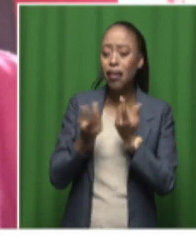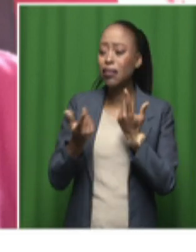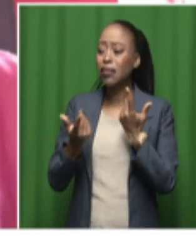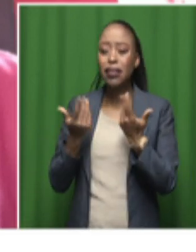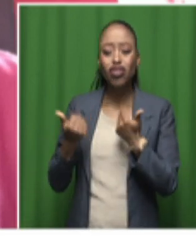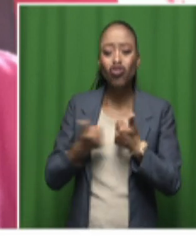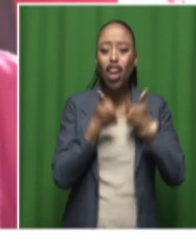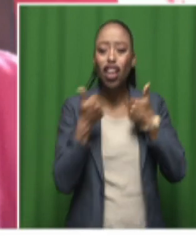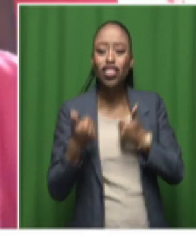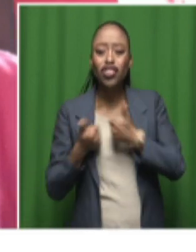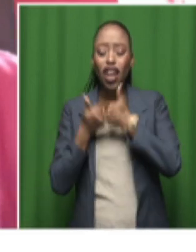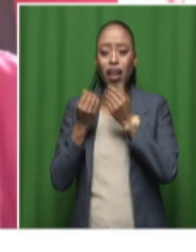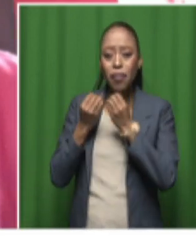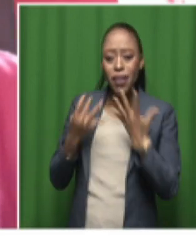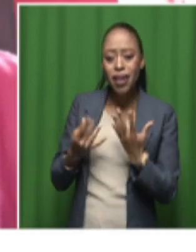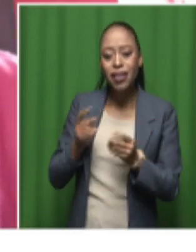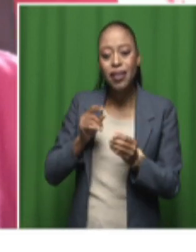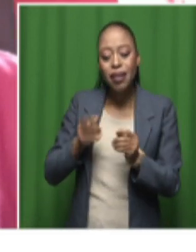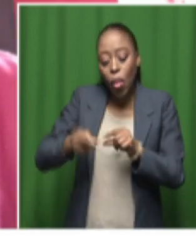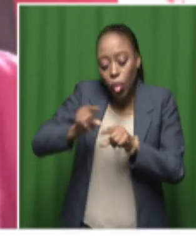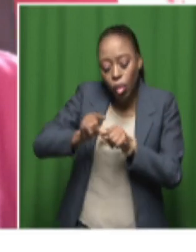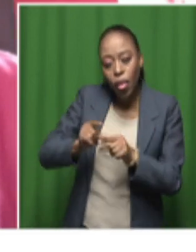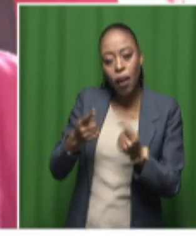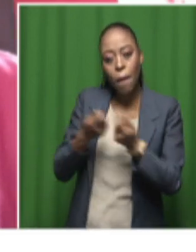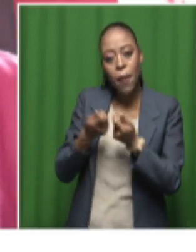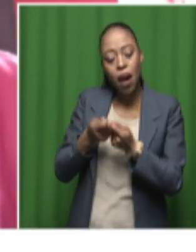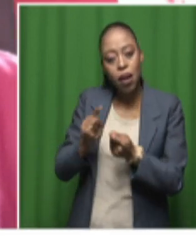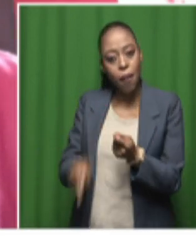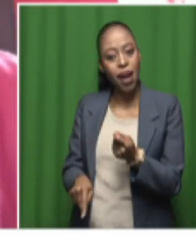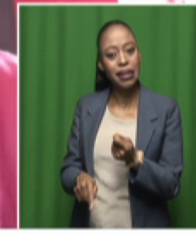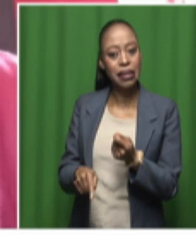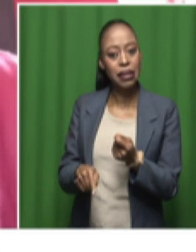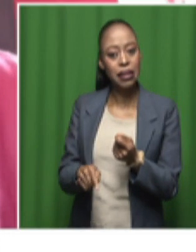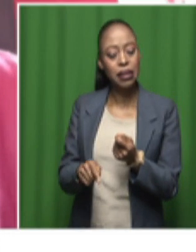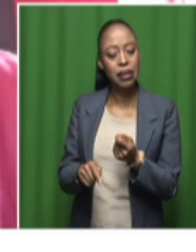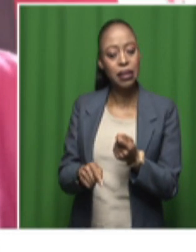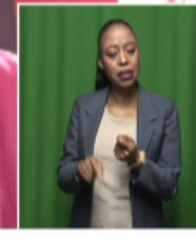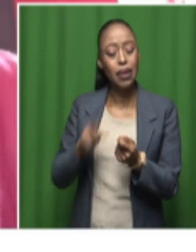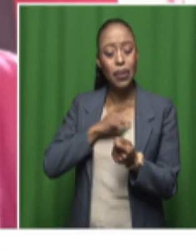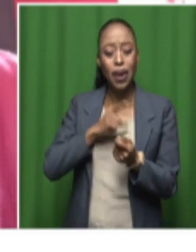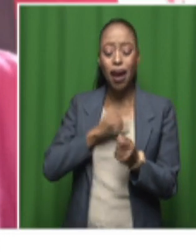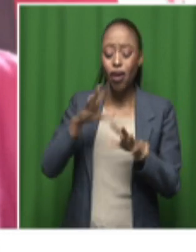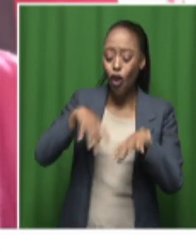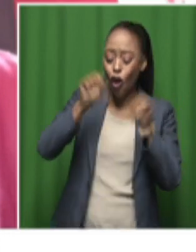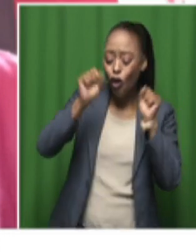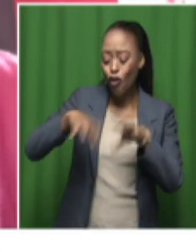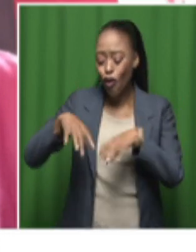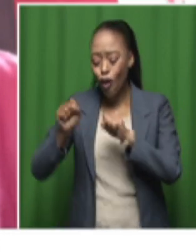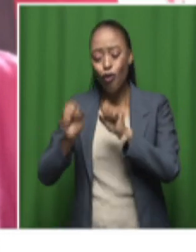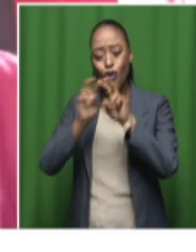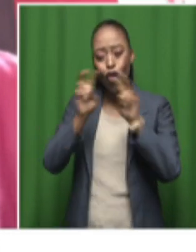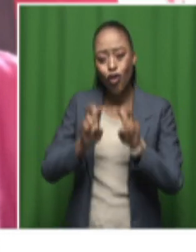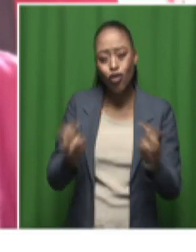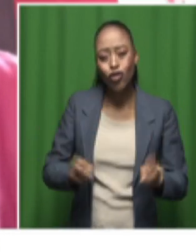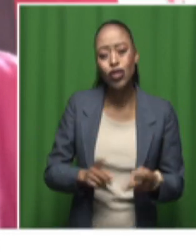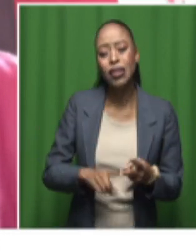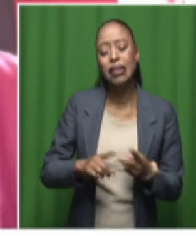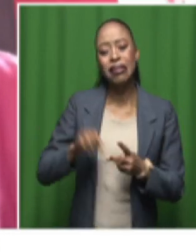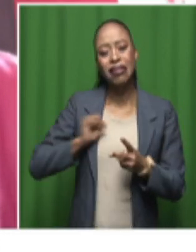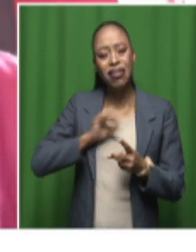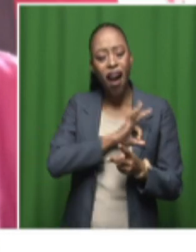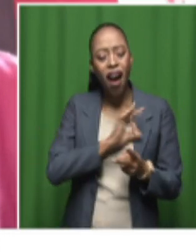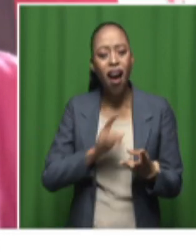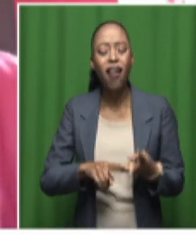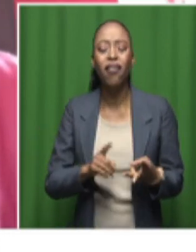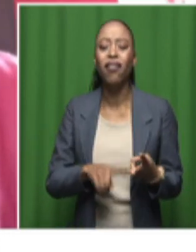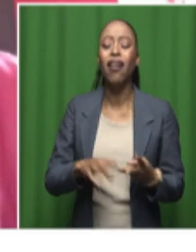that, yes, we need to increase things a lot. I mean, when you add in the cost of load shedding, the cost of staff, the cost